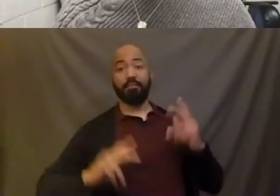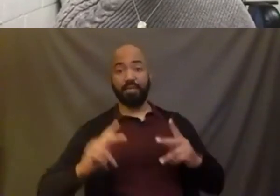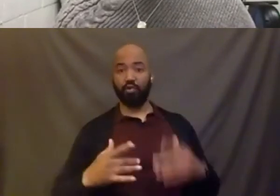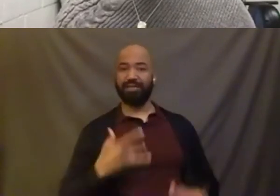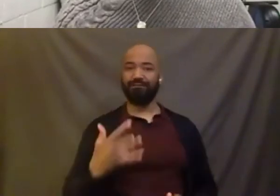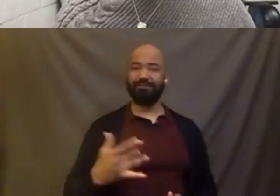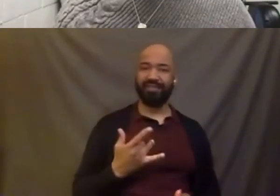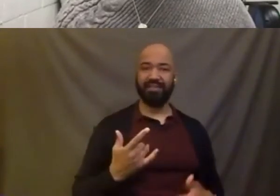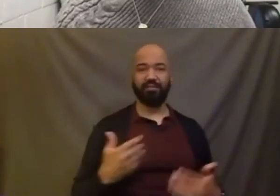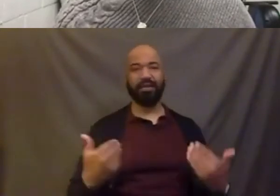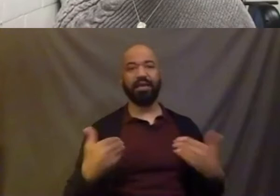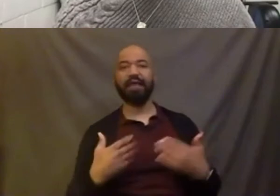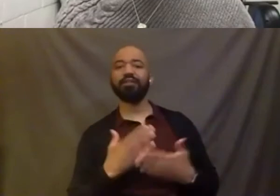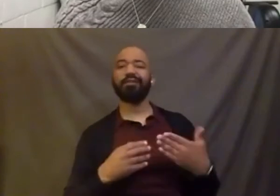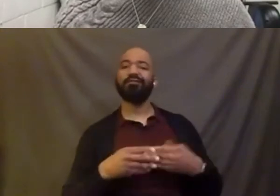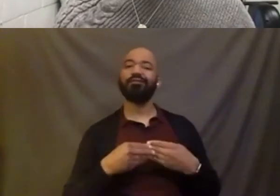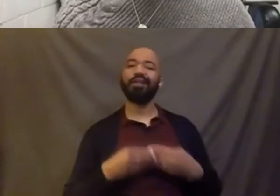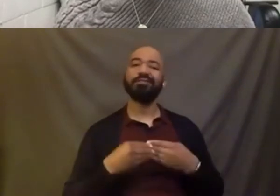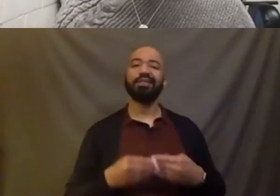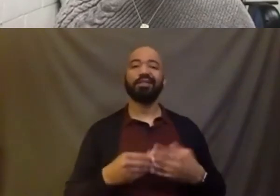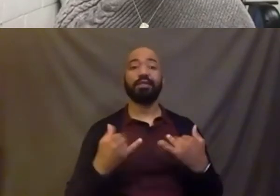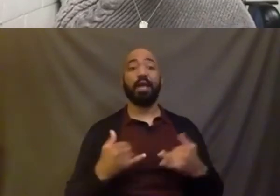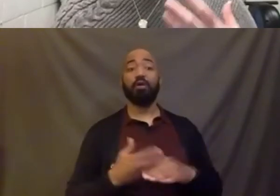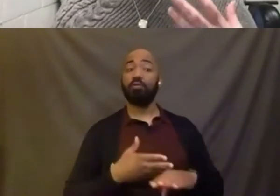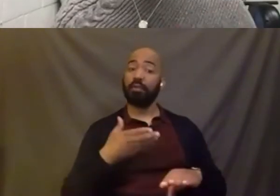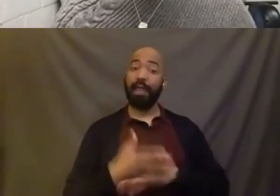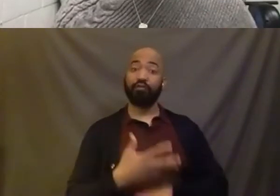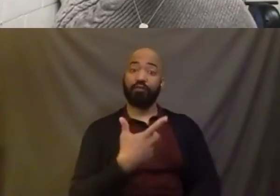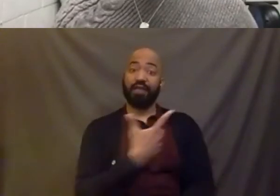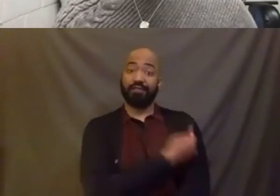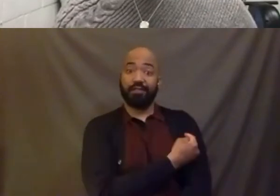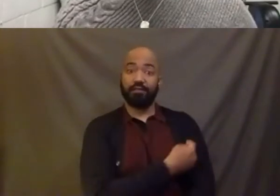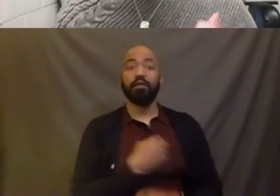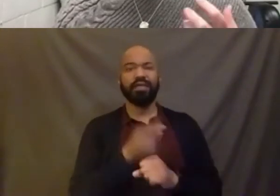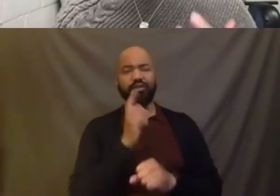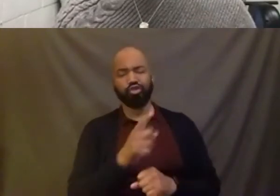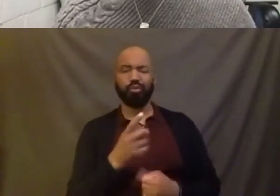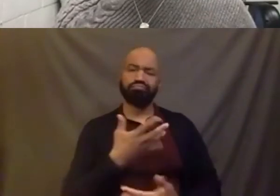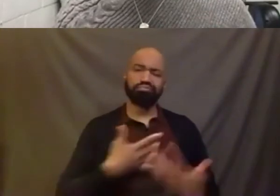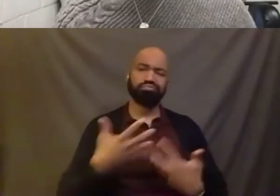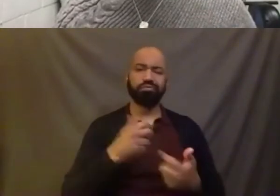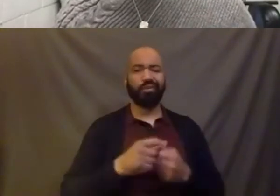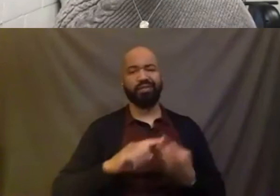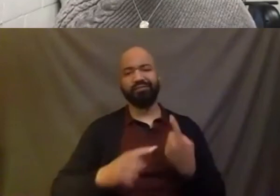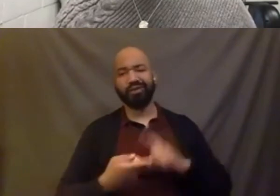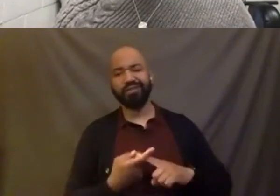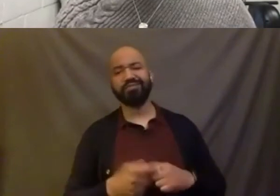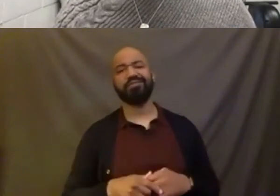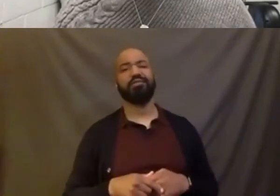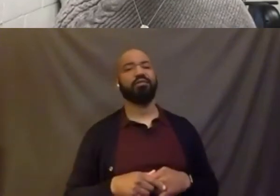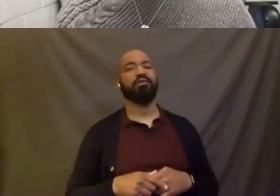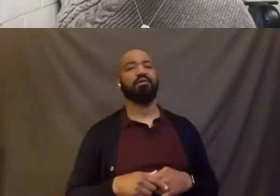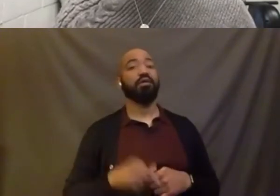degree of flexibility now, especially after you're vaccinated. See your friends. It shouldn't be a